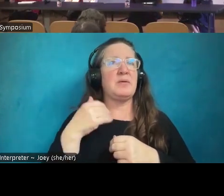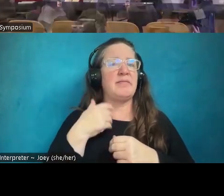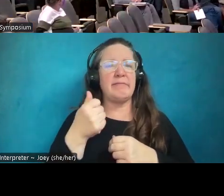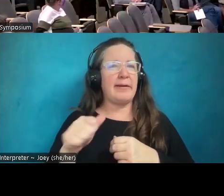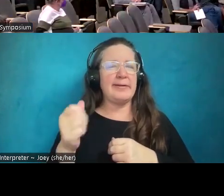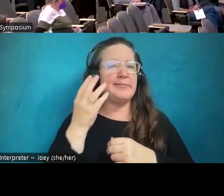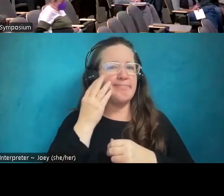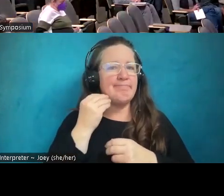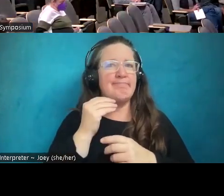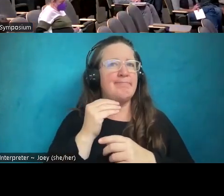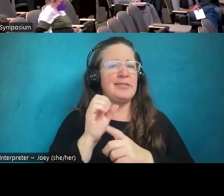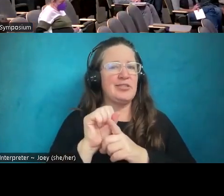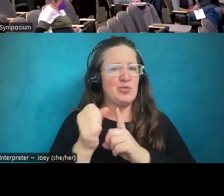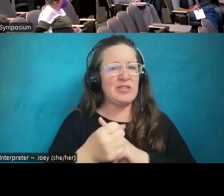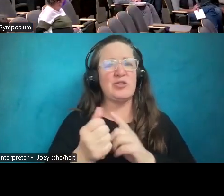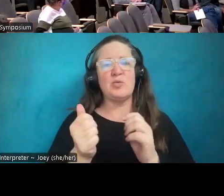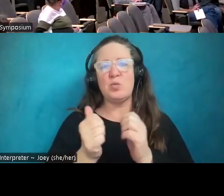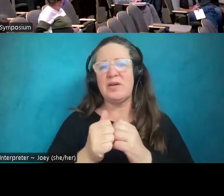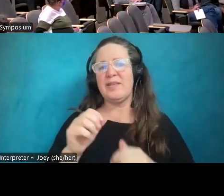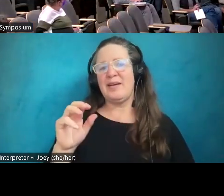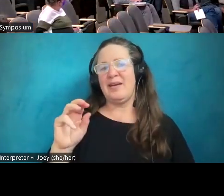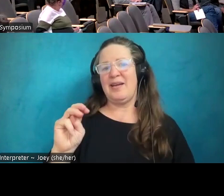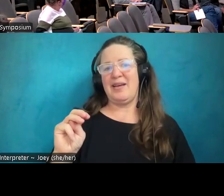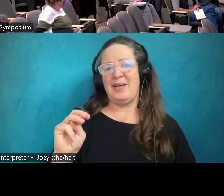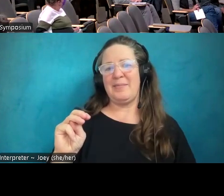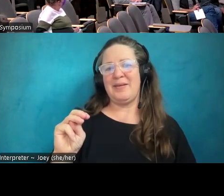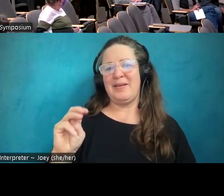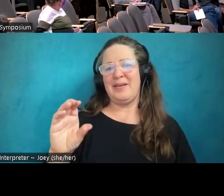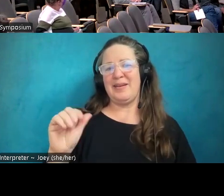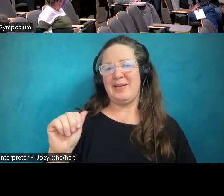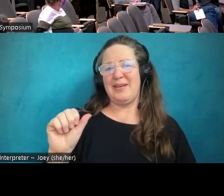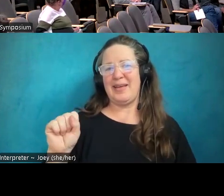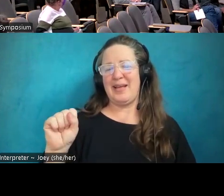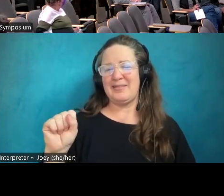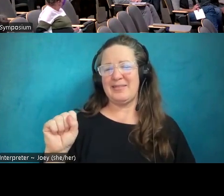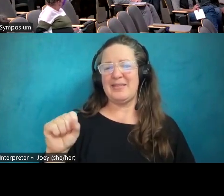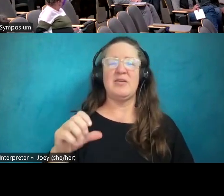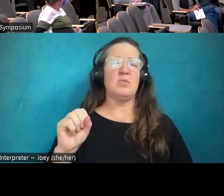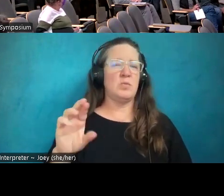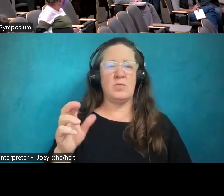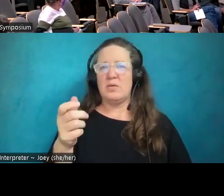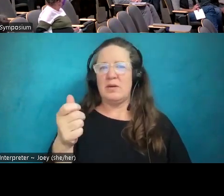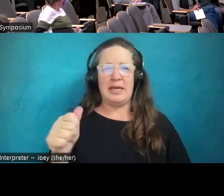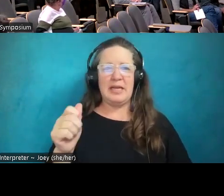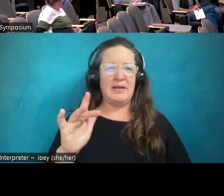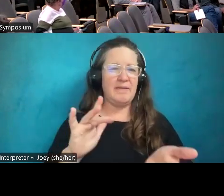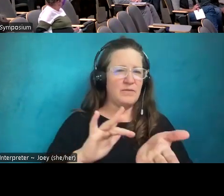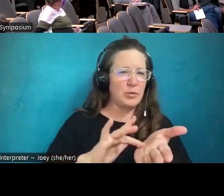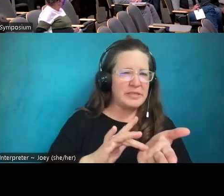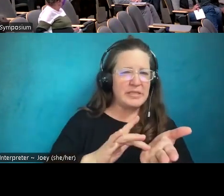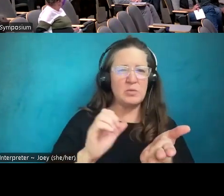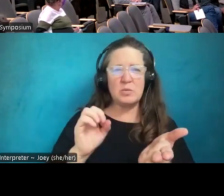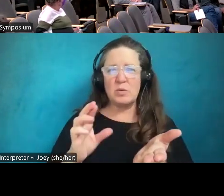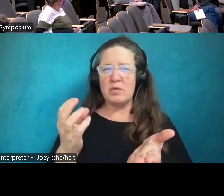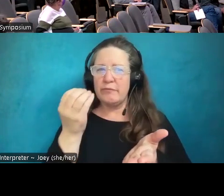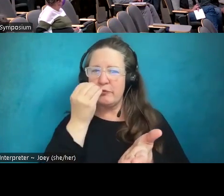any either pharmaceutical or nutritional strategies that help with that, such as there's a lot of stuff on the long